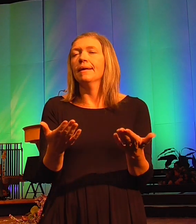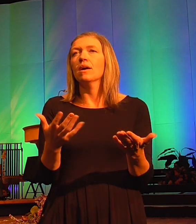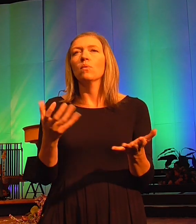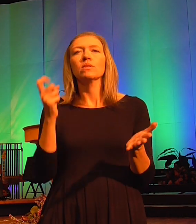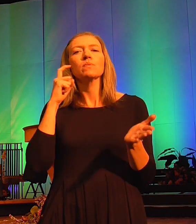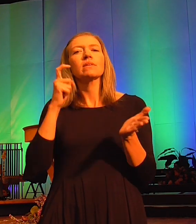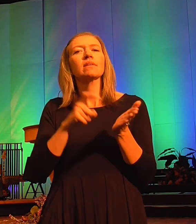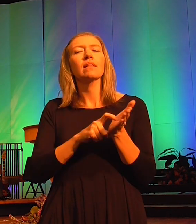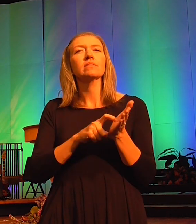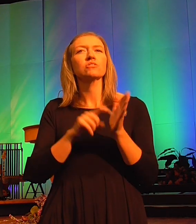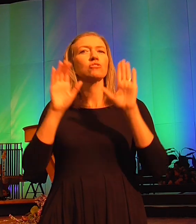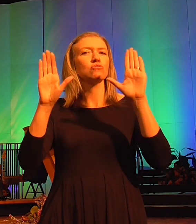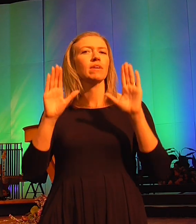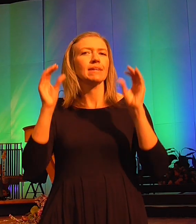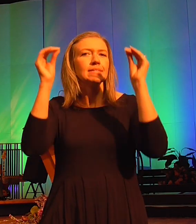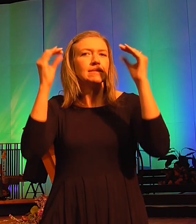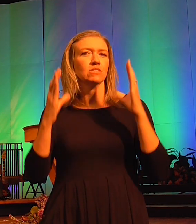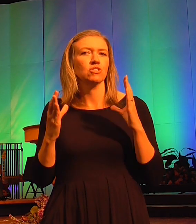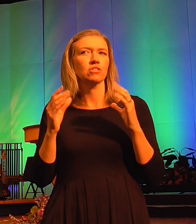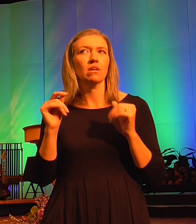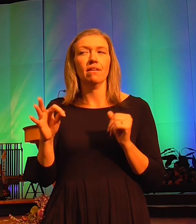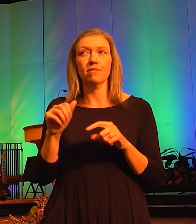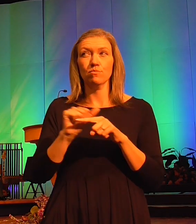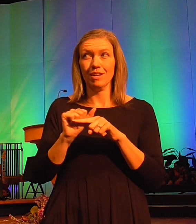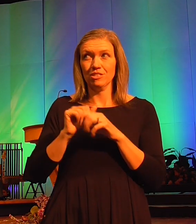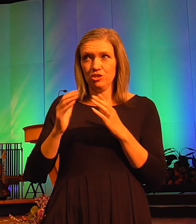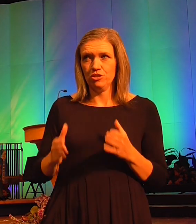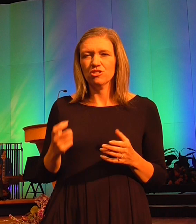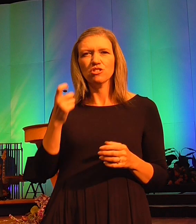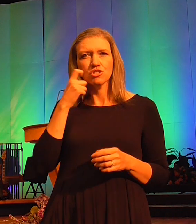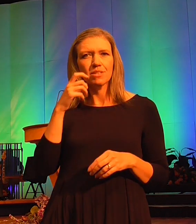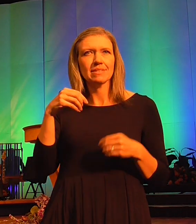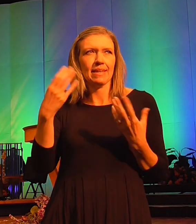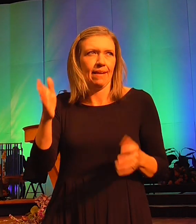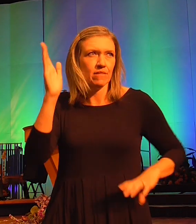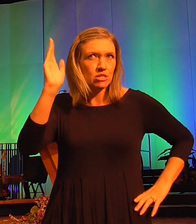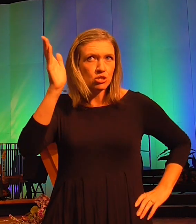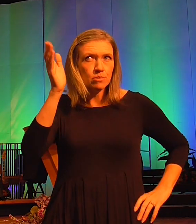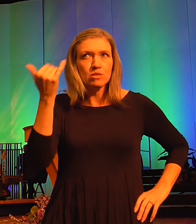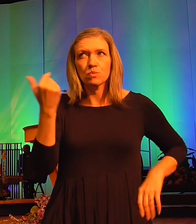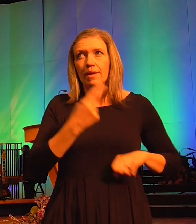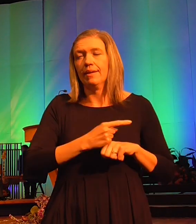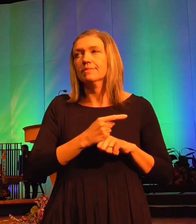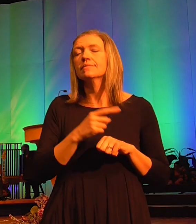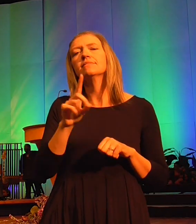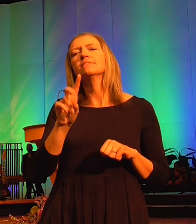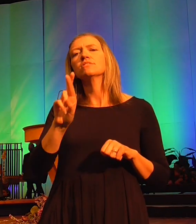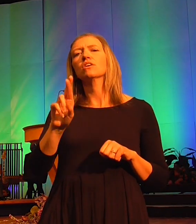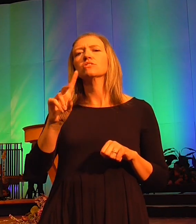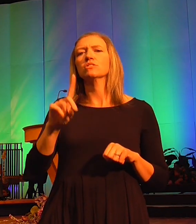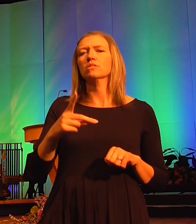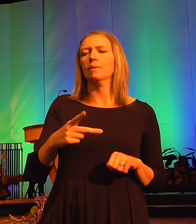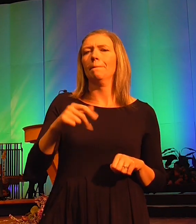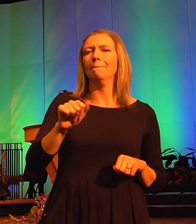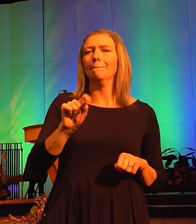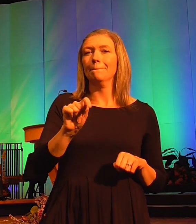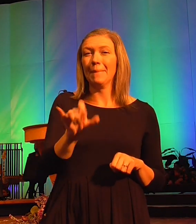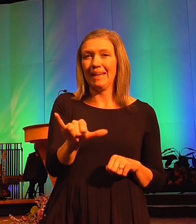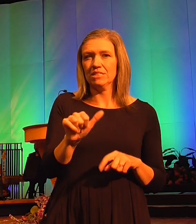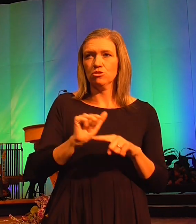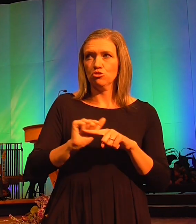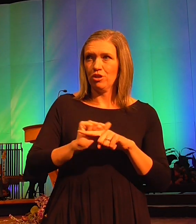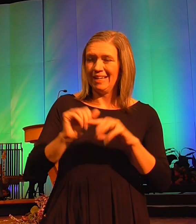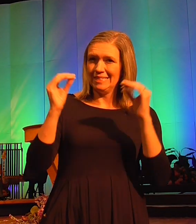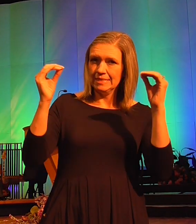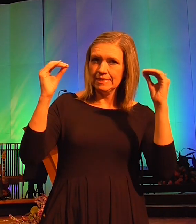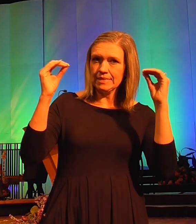a great teacher of practitioners who just happened to give the sermon today. Dr. Patty has been training our